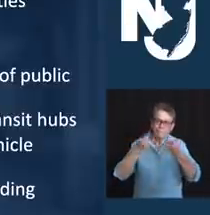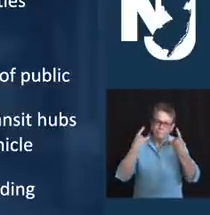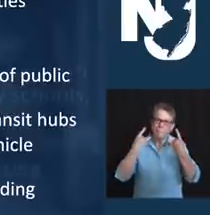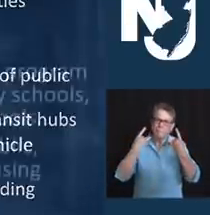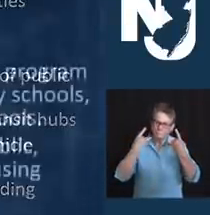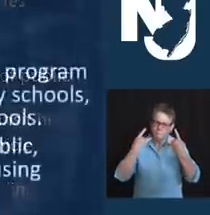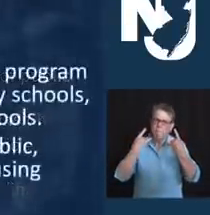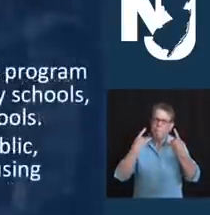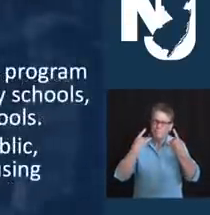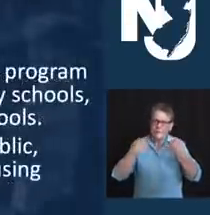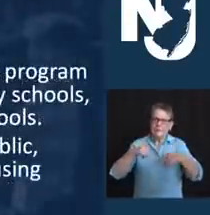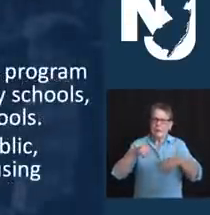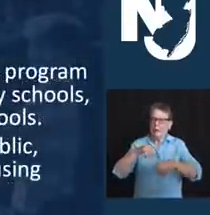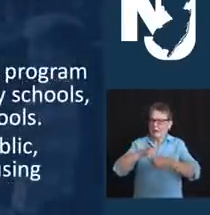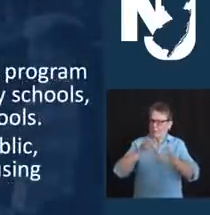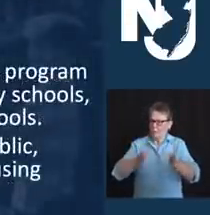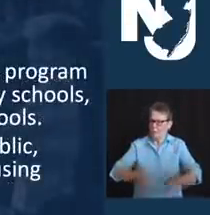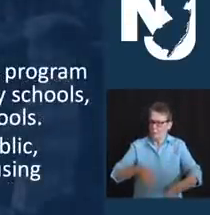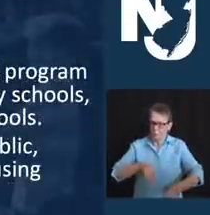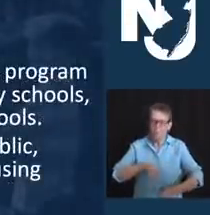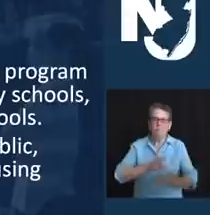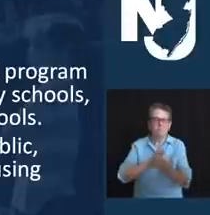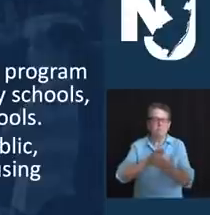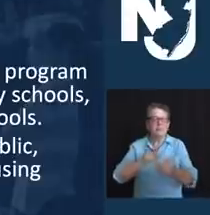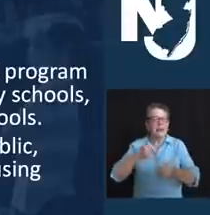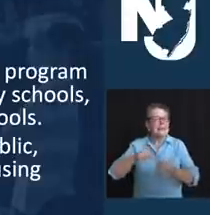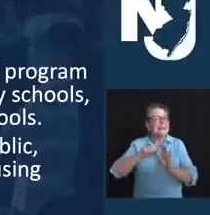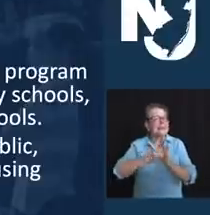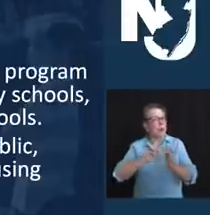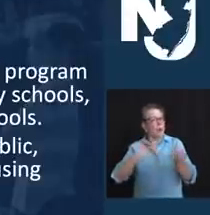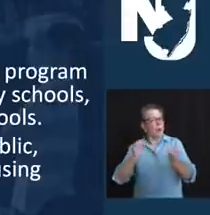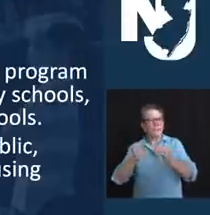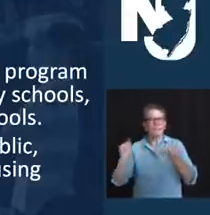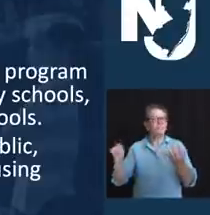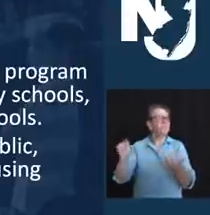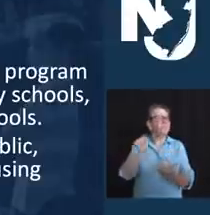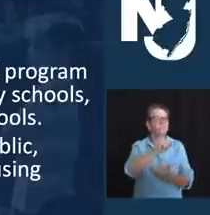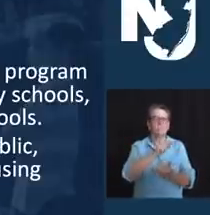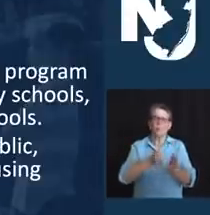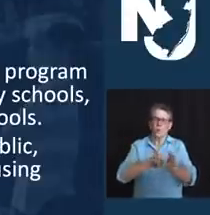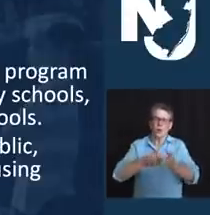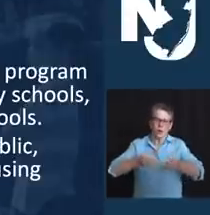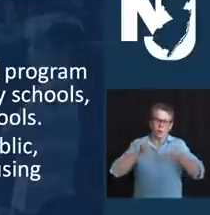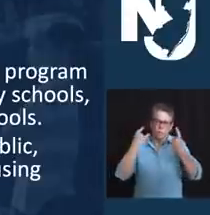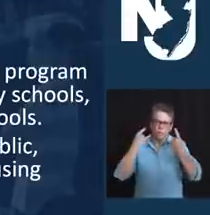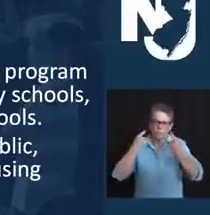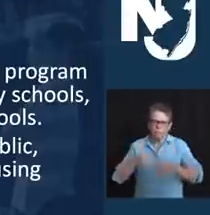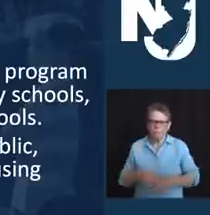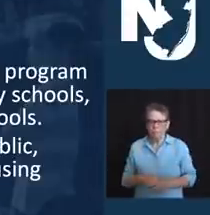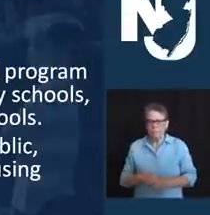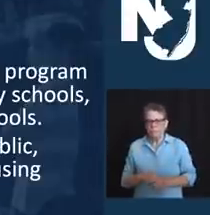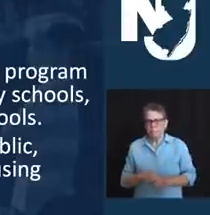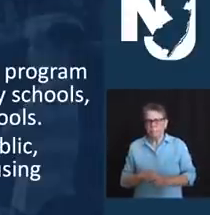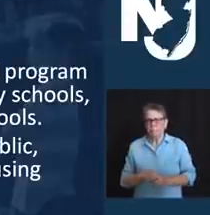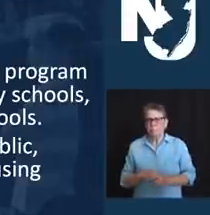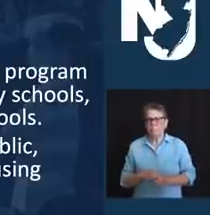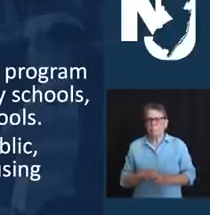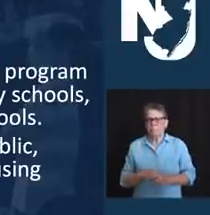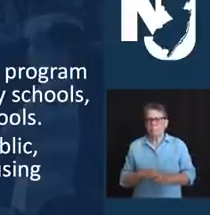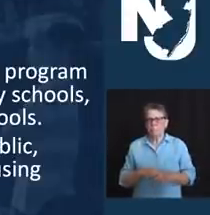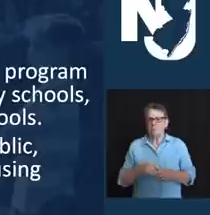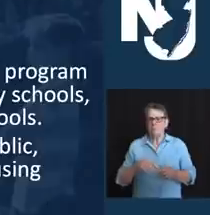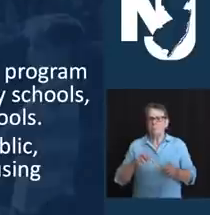Additionally, and also per CDC guidance, this change will not extend to child care centers